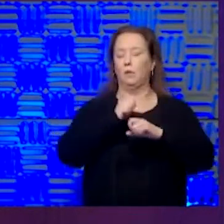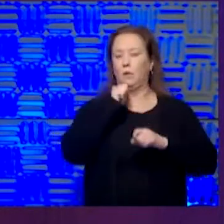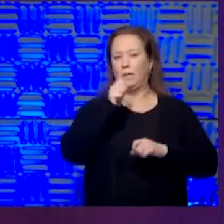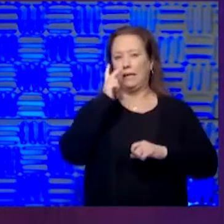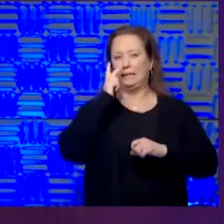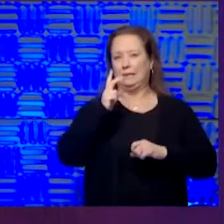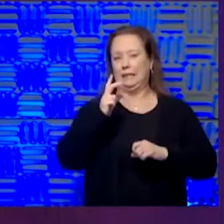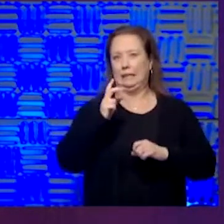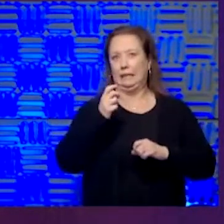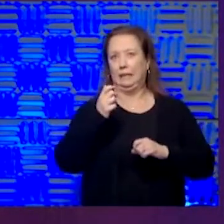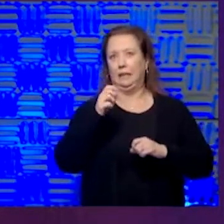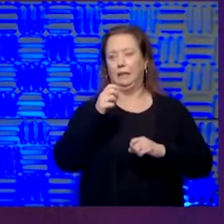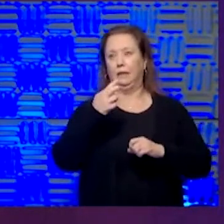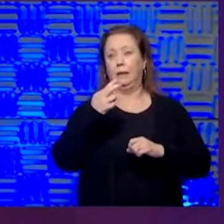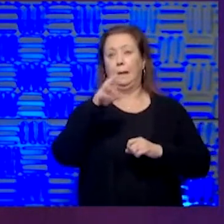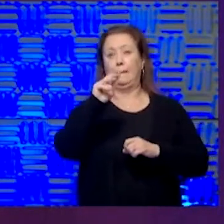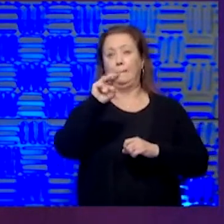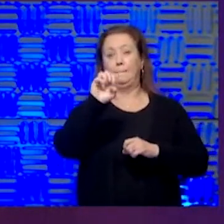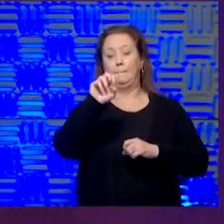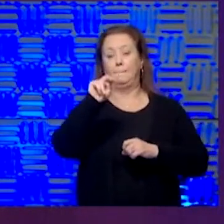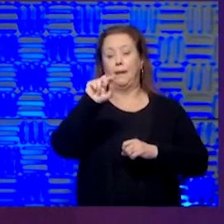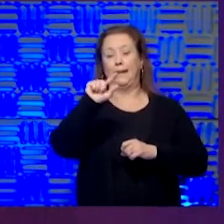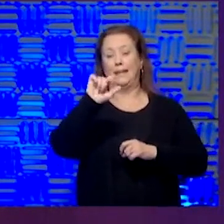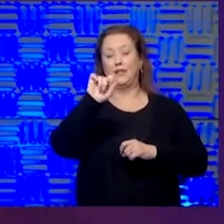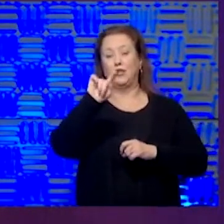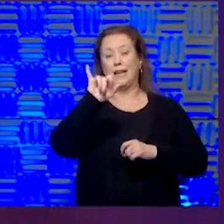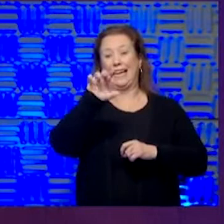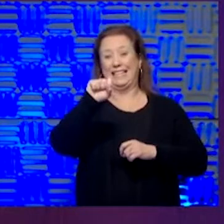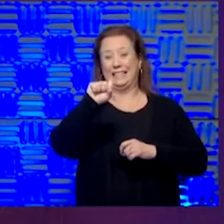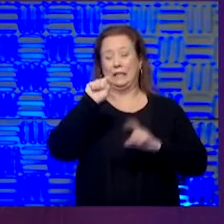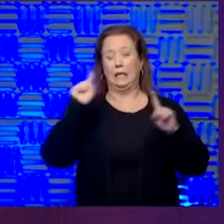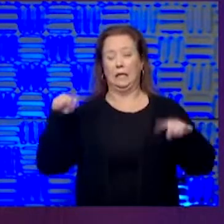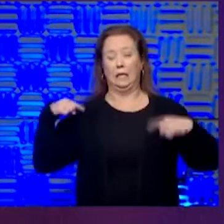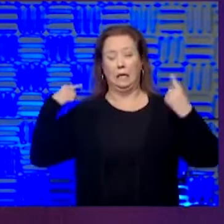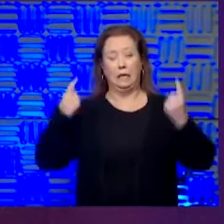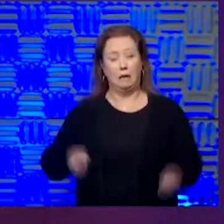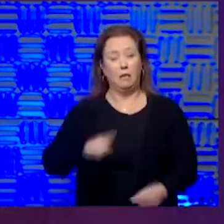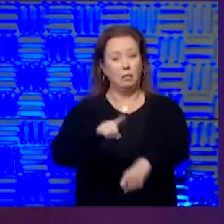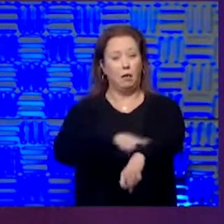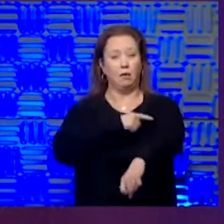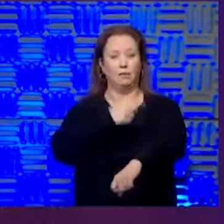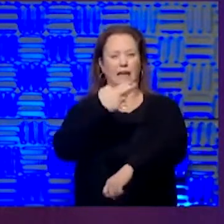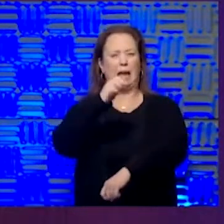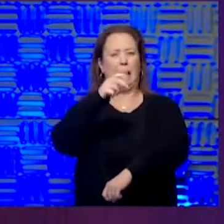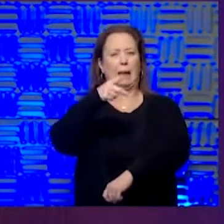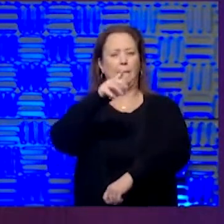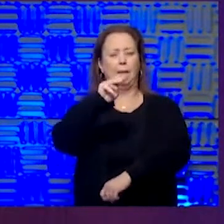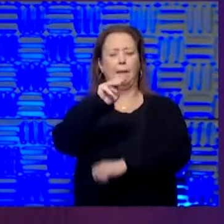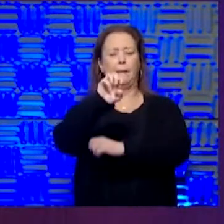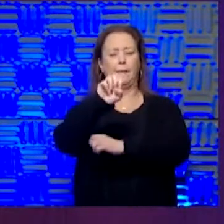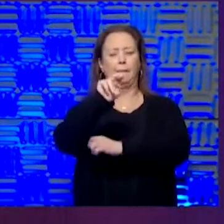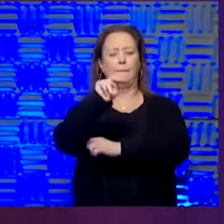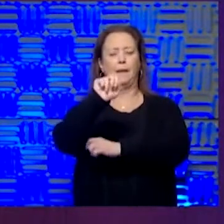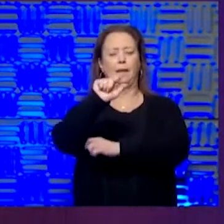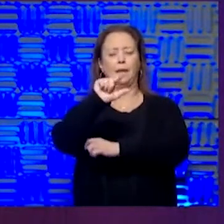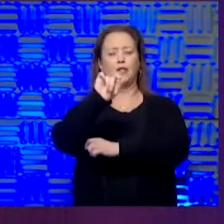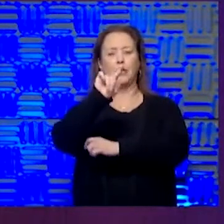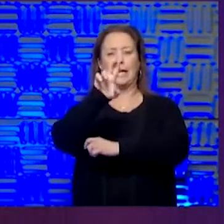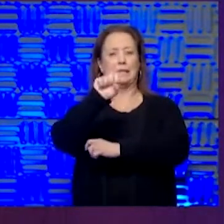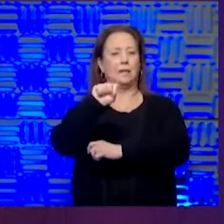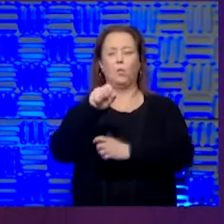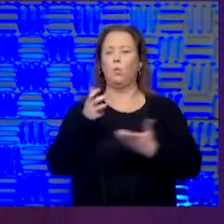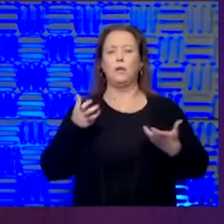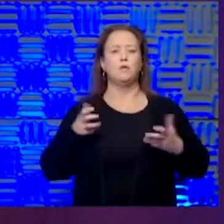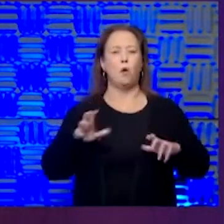seen a case of Hib meningitis here in a very, very long time, and don't want one of the side effects of this crisis to be